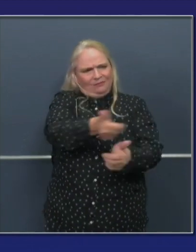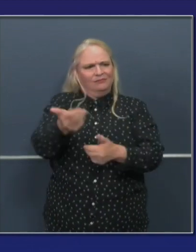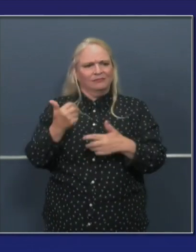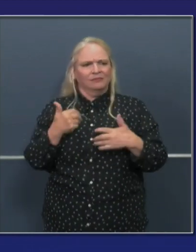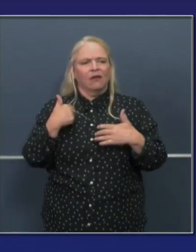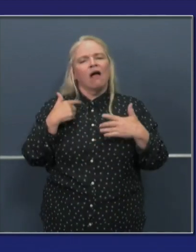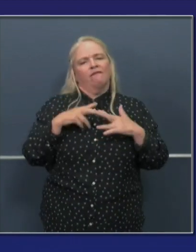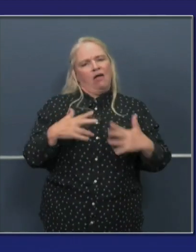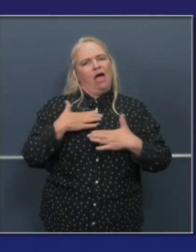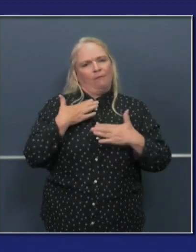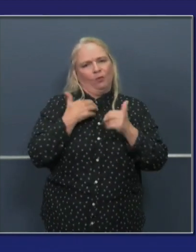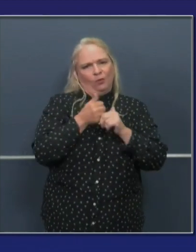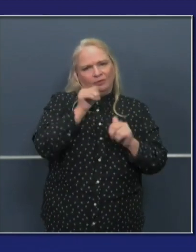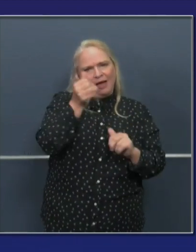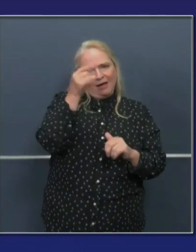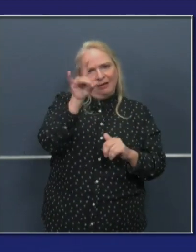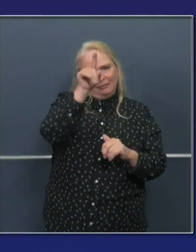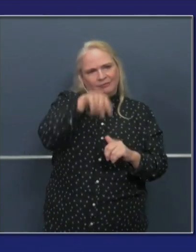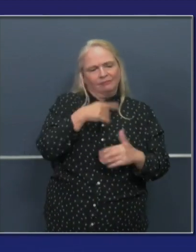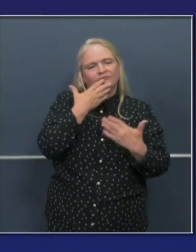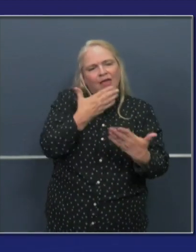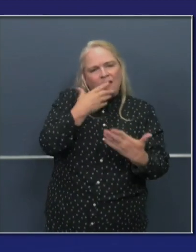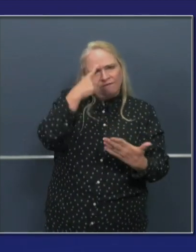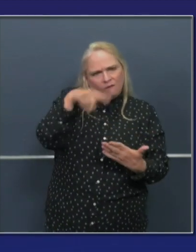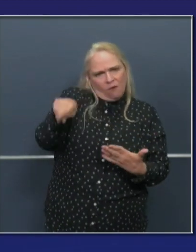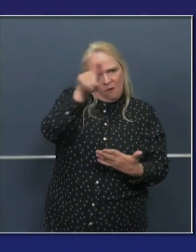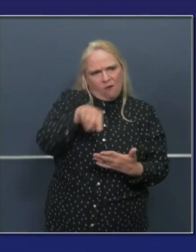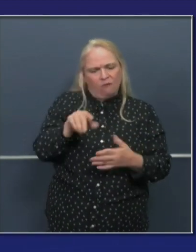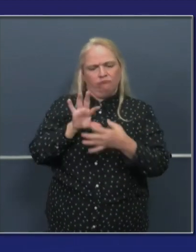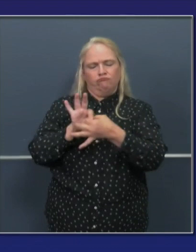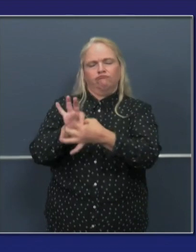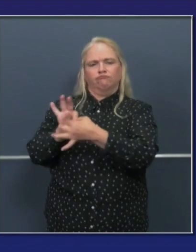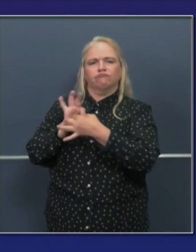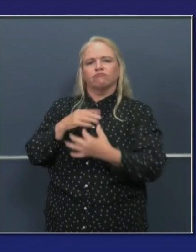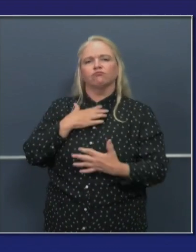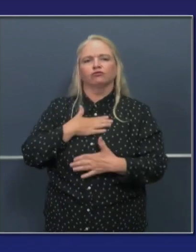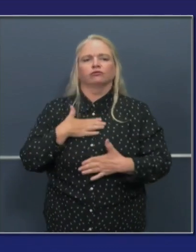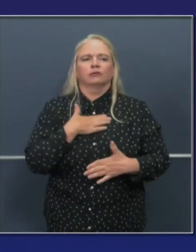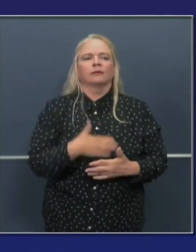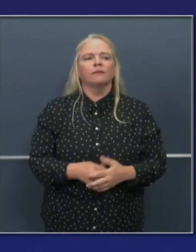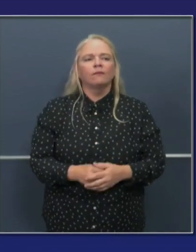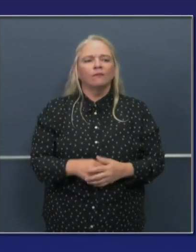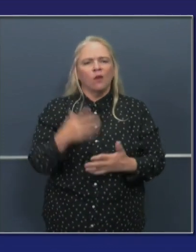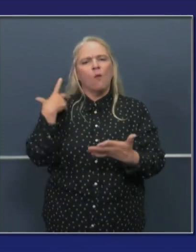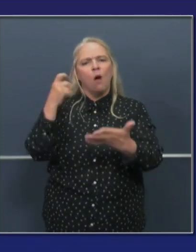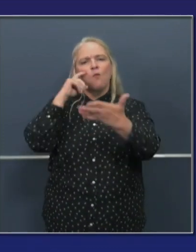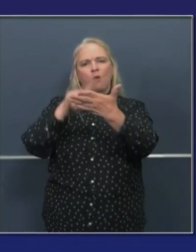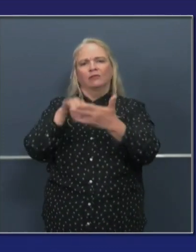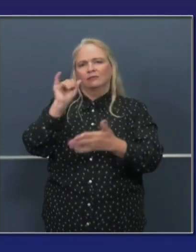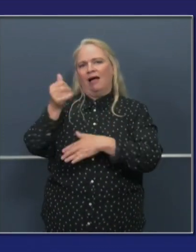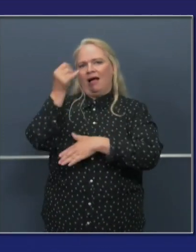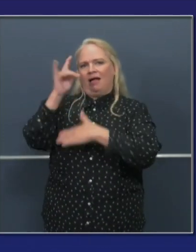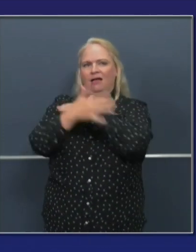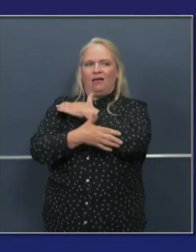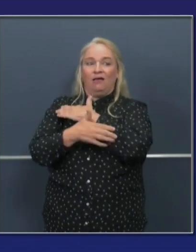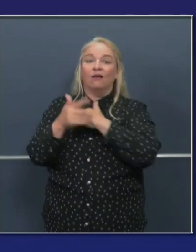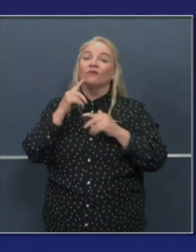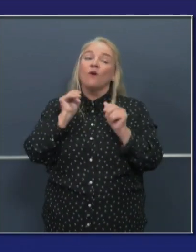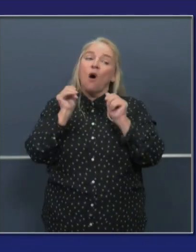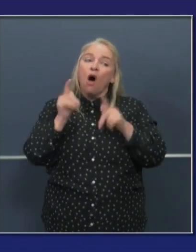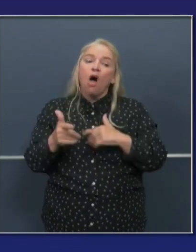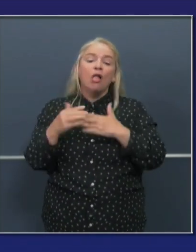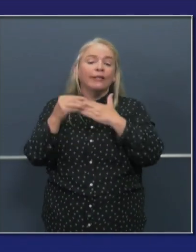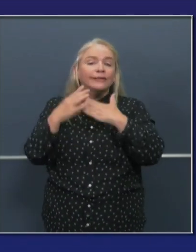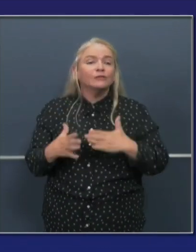pleased and proud of that, and very thankful. I just would be remiss if I did not acknowledge their local health officers, their city administrators, their county board